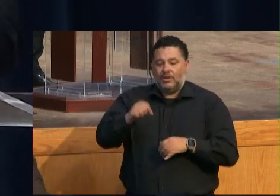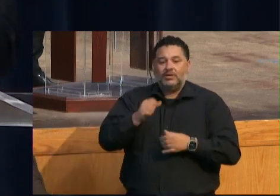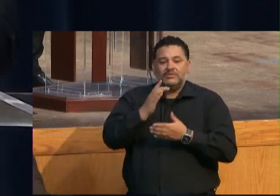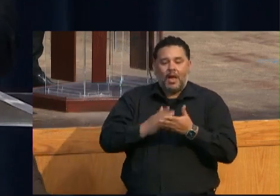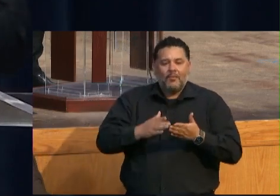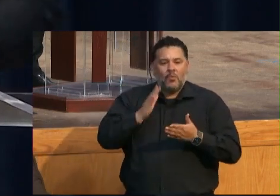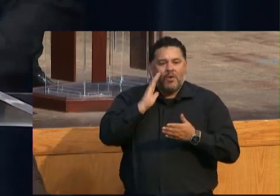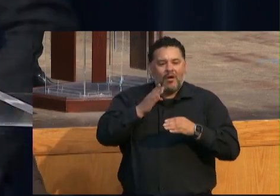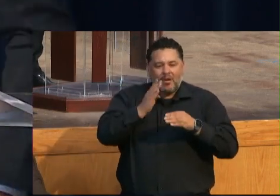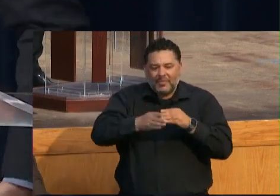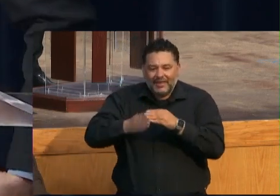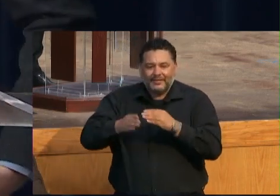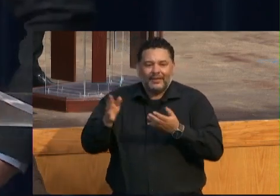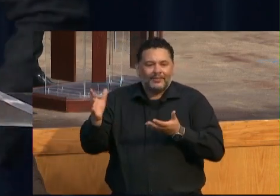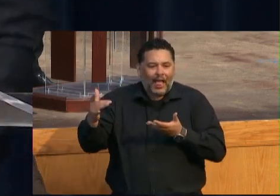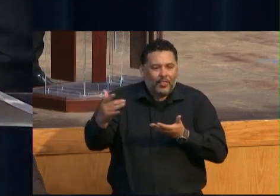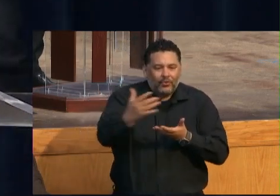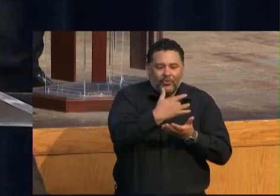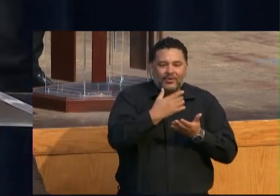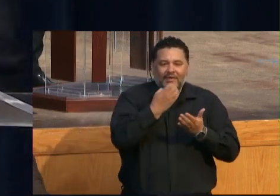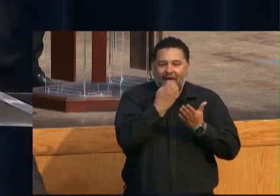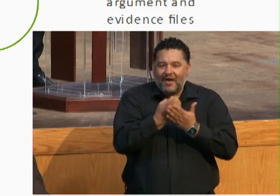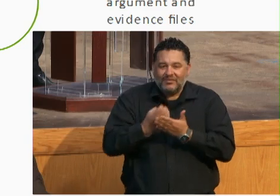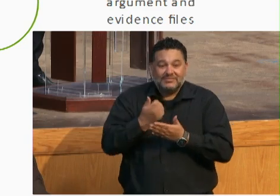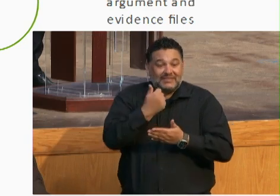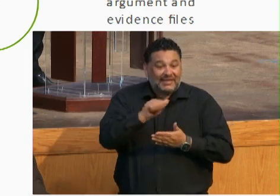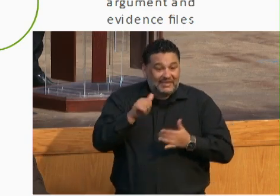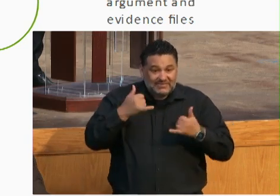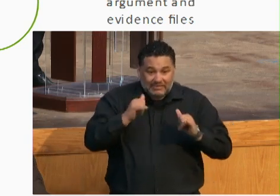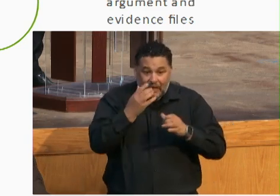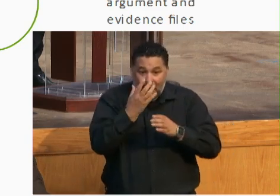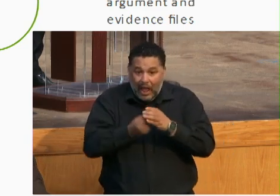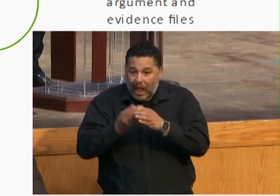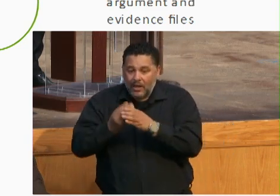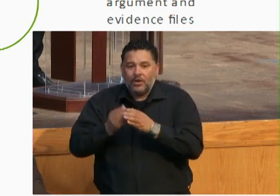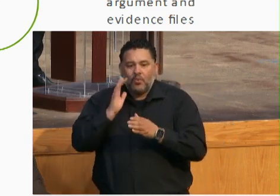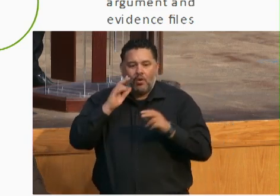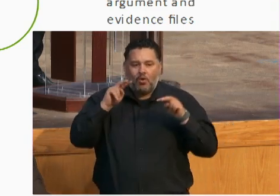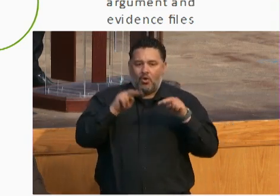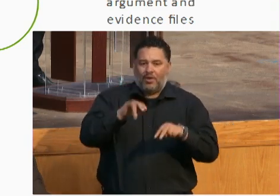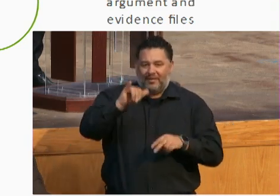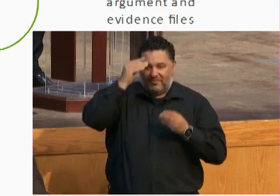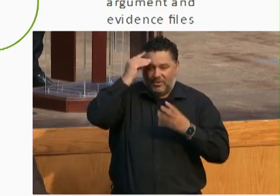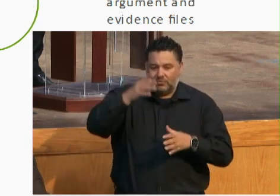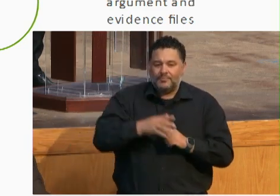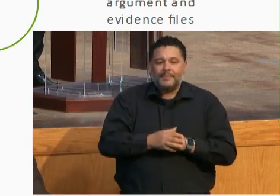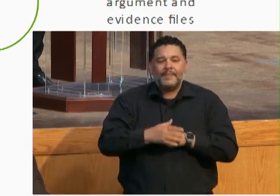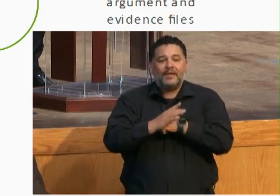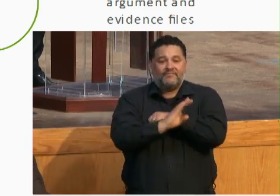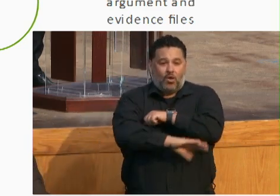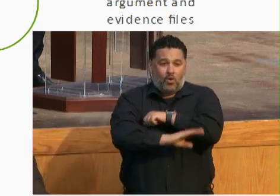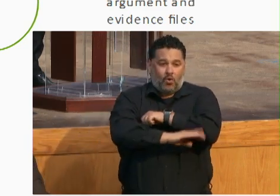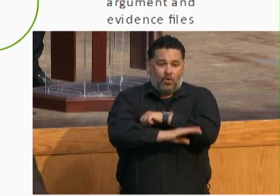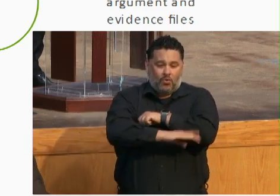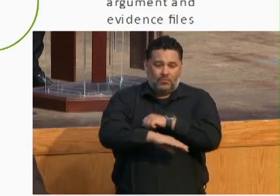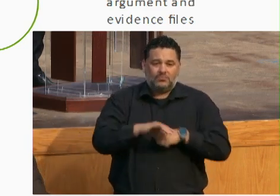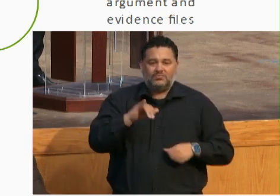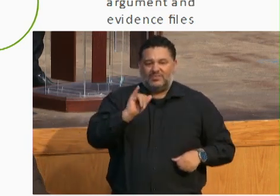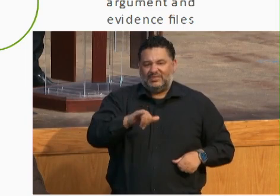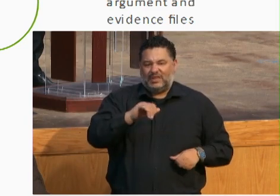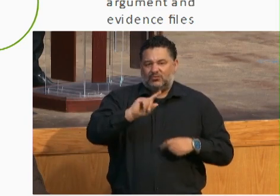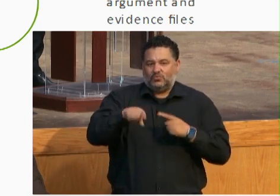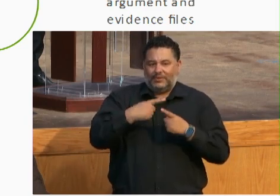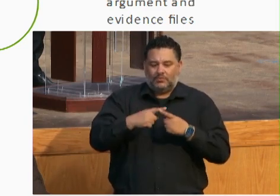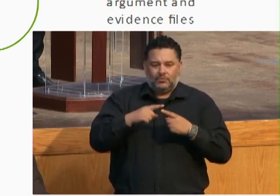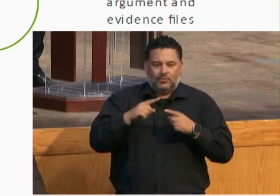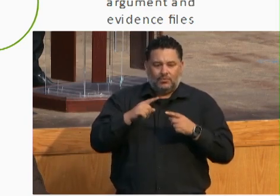gathering the evidence, anything else that we're lacking. We'll look at that information. Fall is when we give it the last